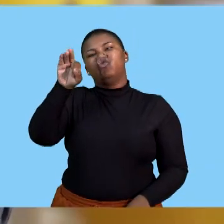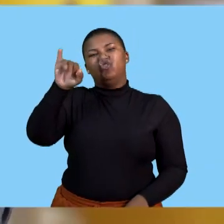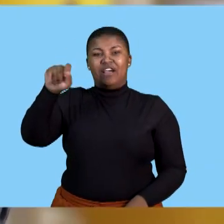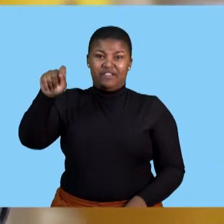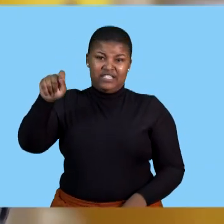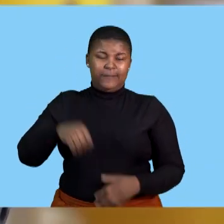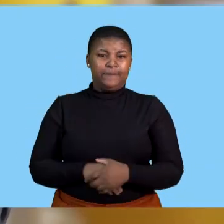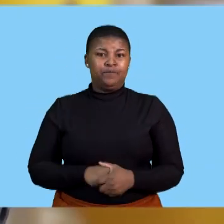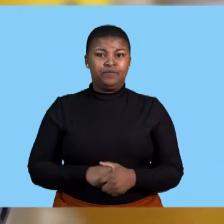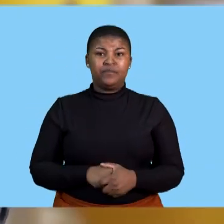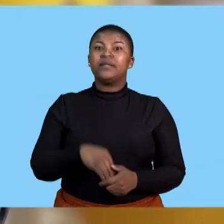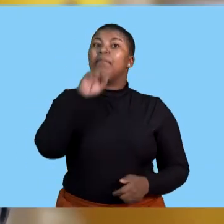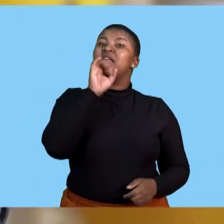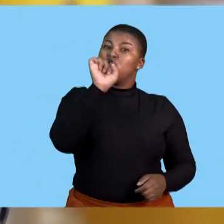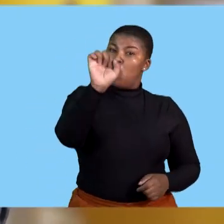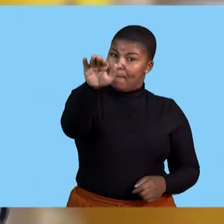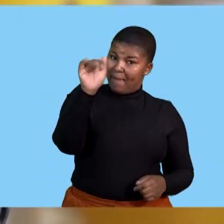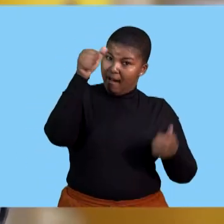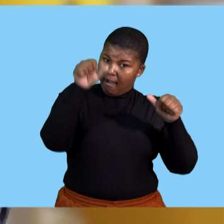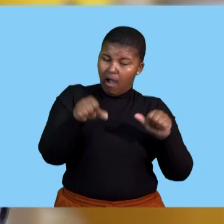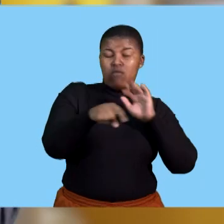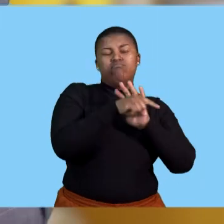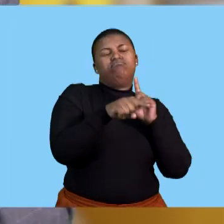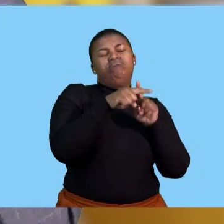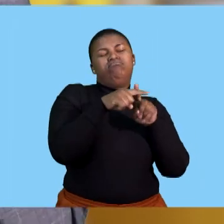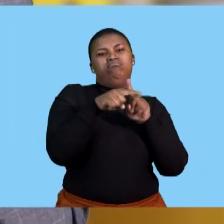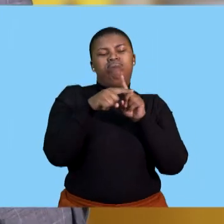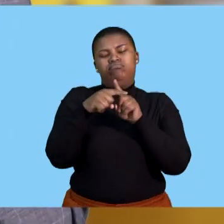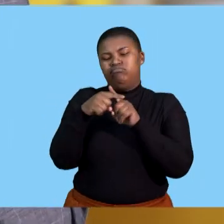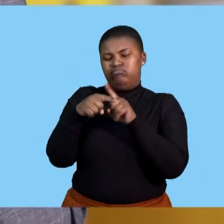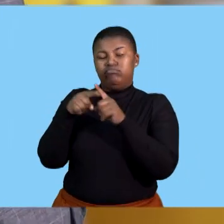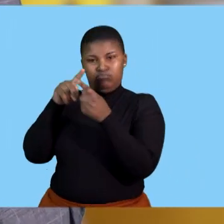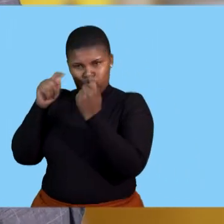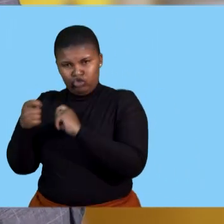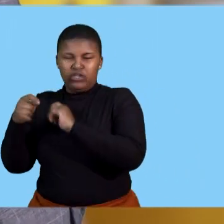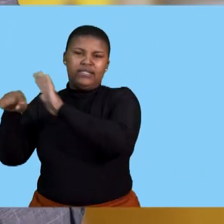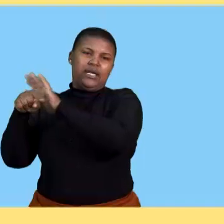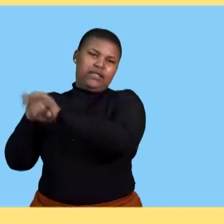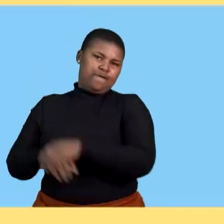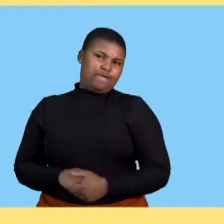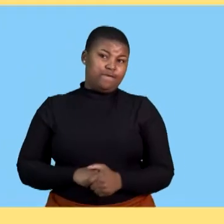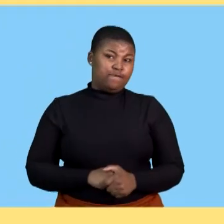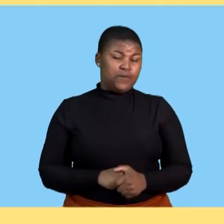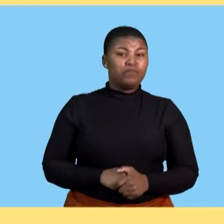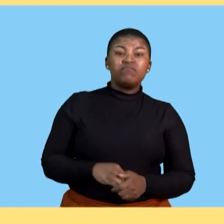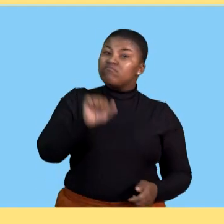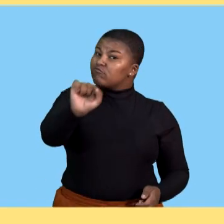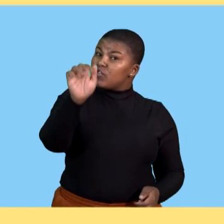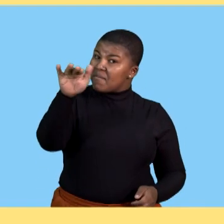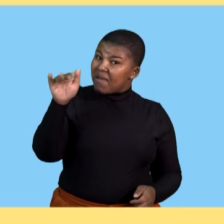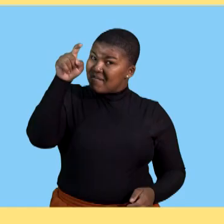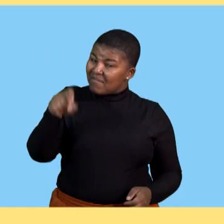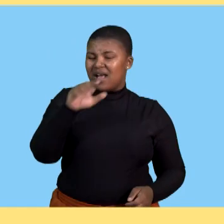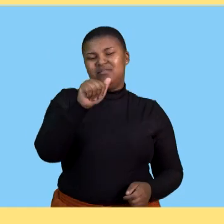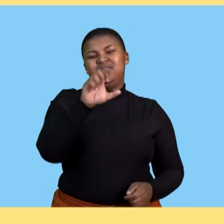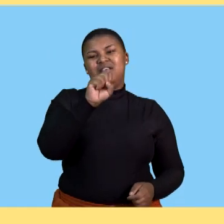to be positive and become negative. Remember, your bank has to be an asset. Your bank has to be